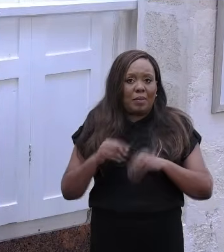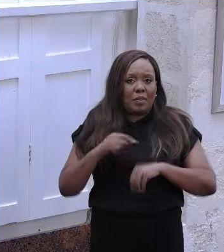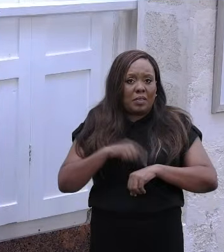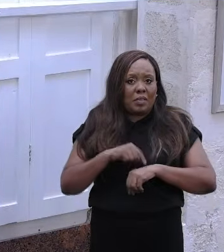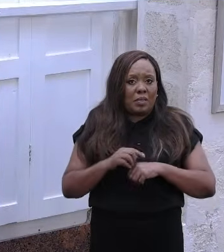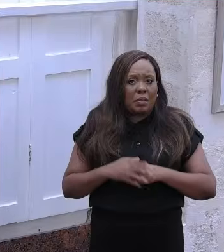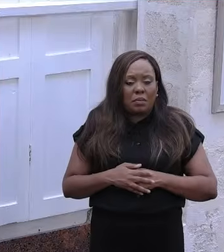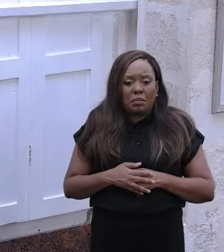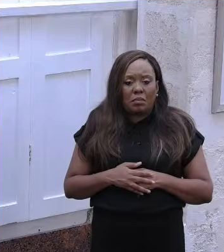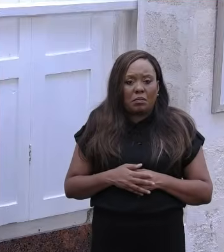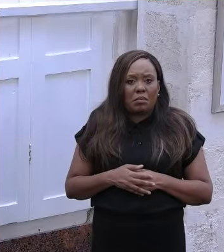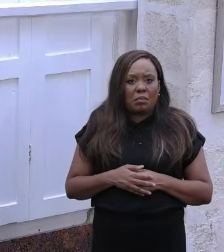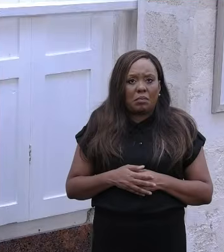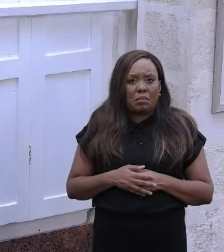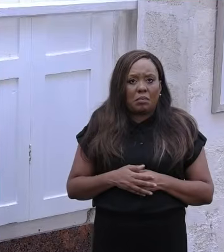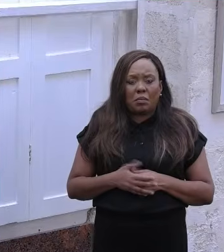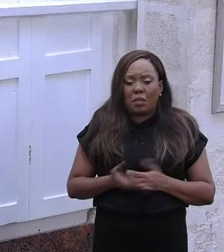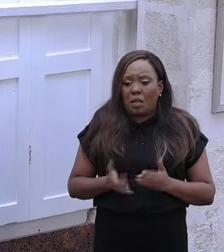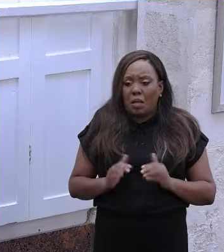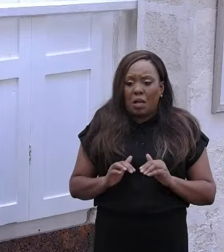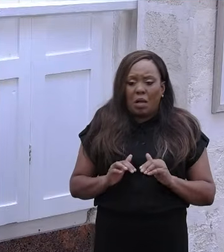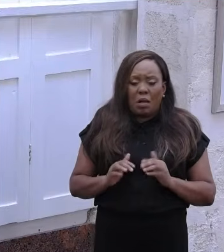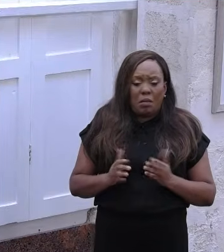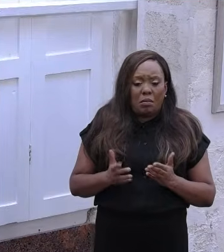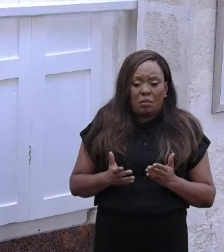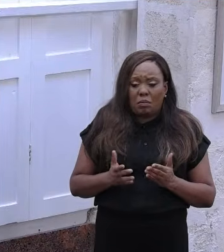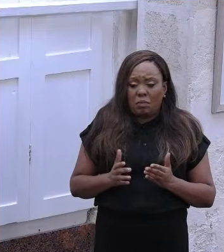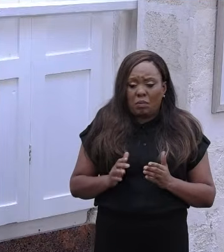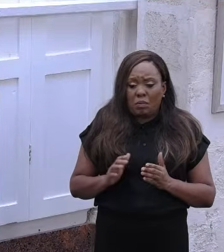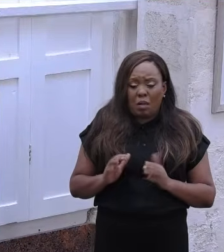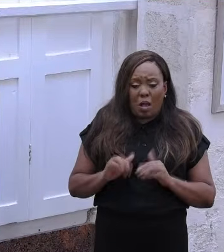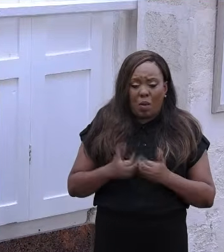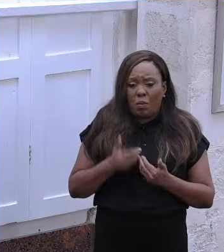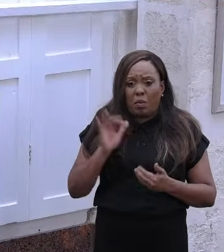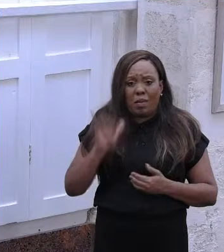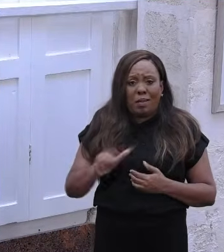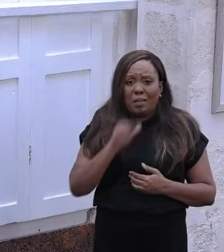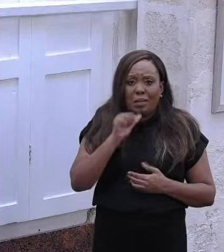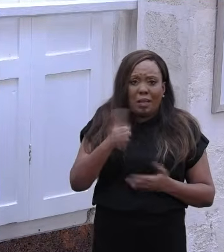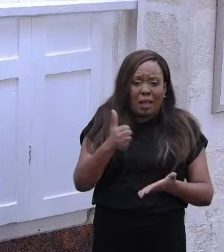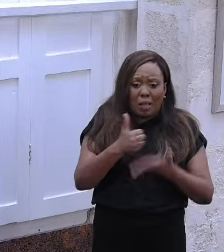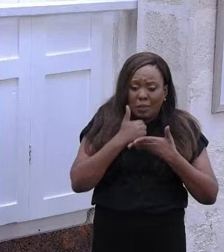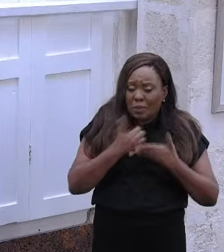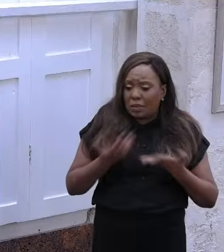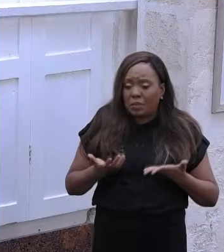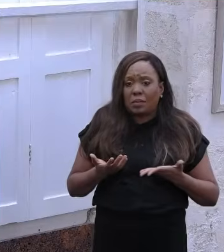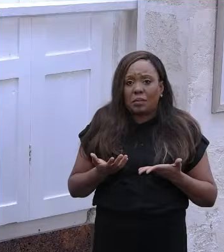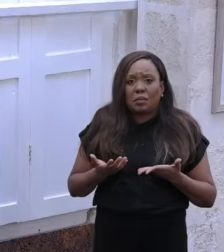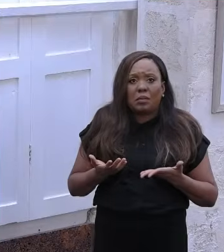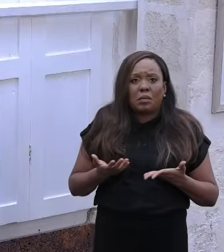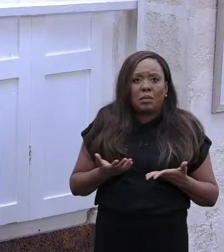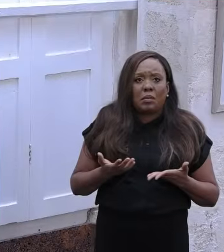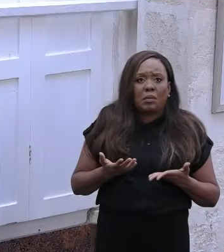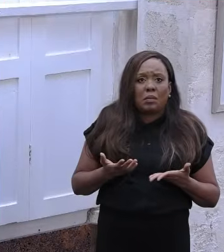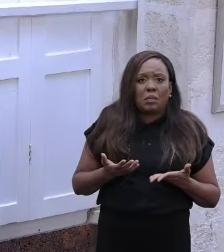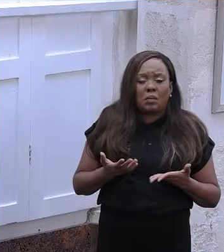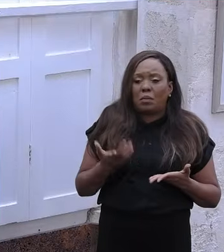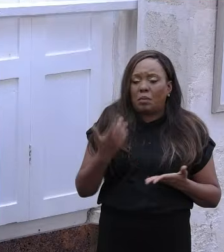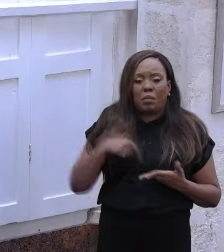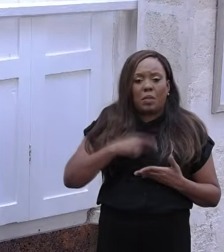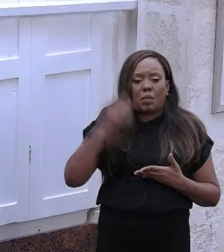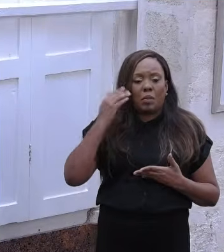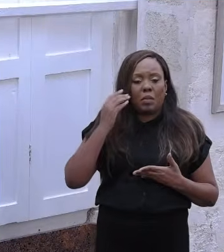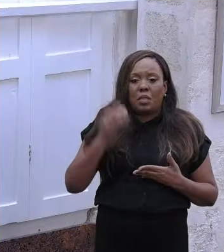We hear about skills deficit, we hear about population size, etc. There are no guarantees. We